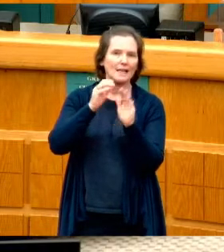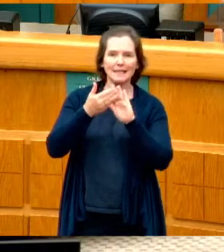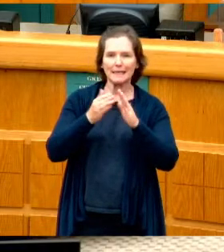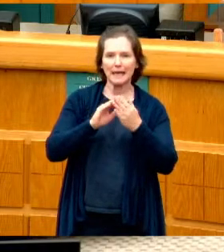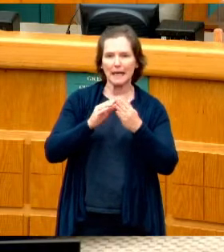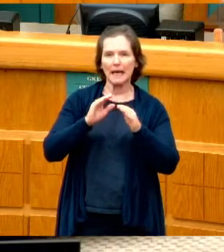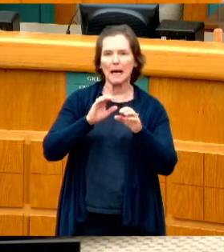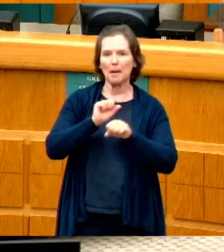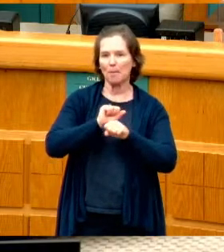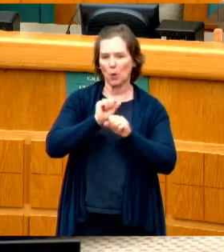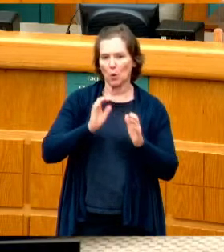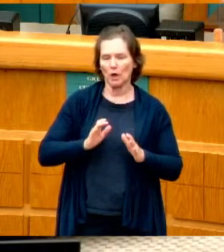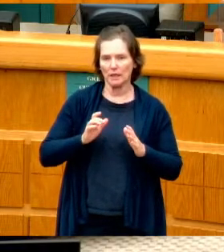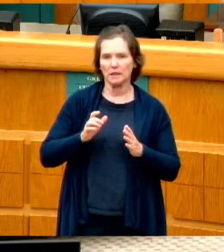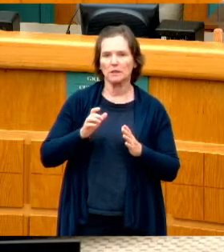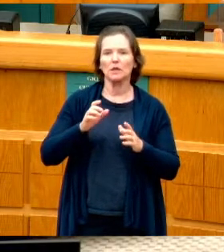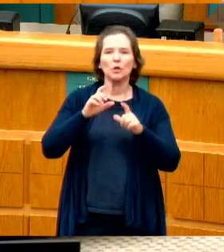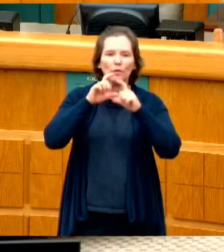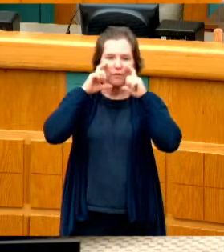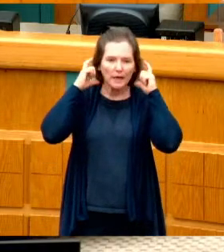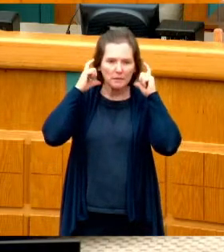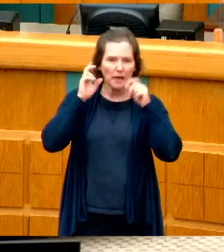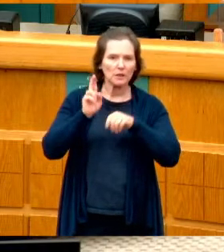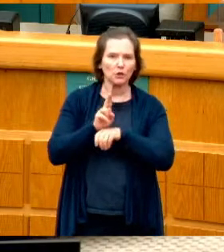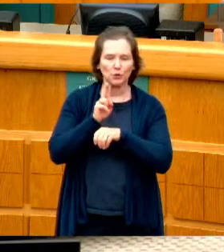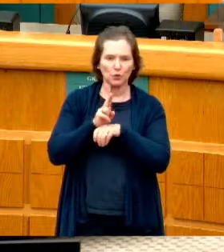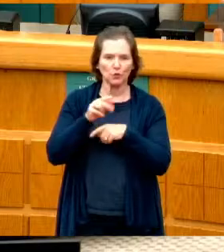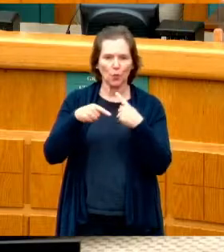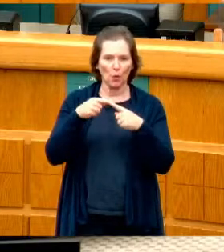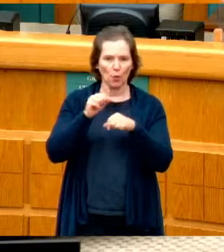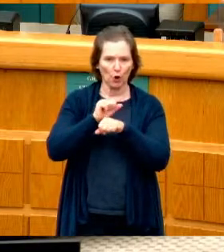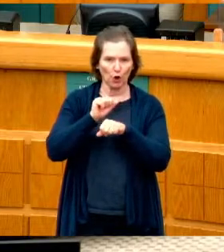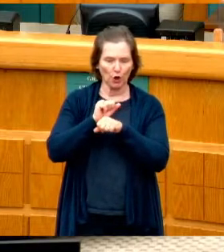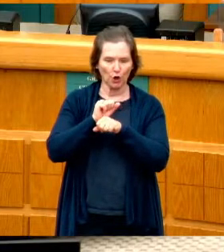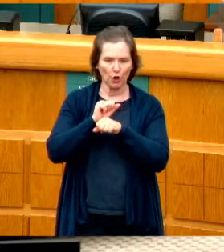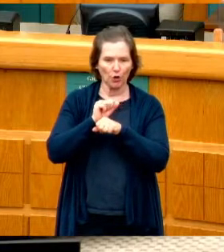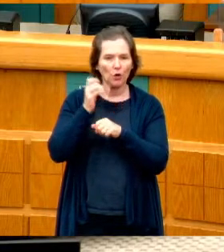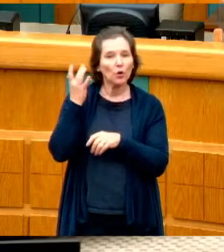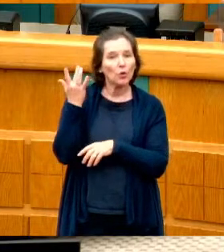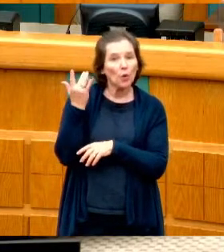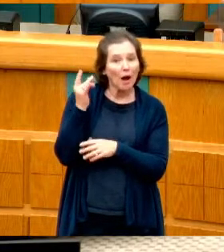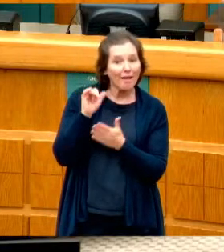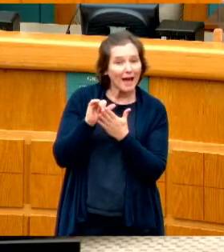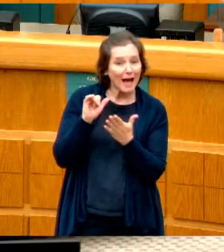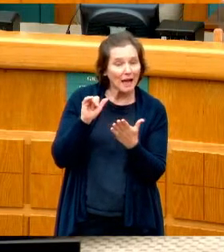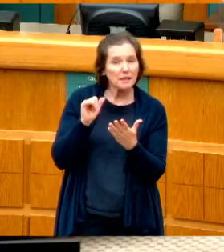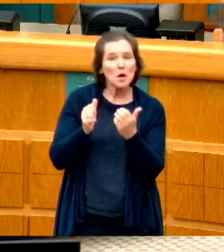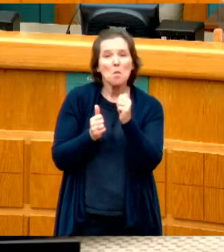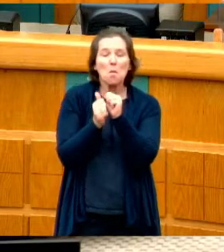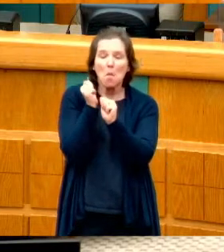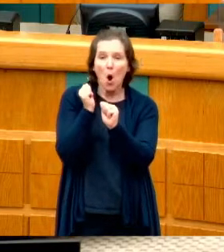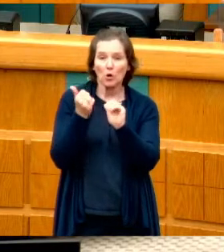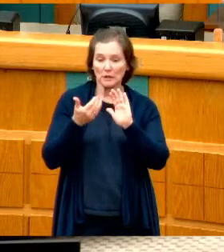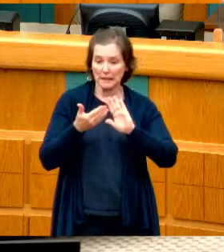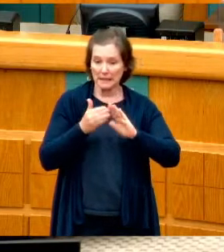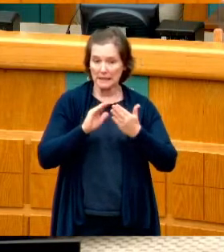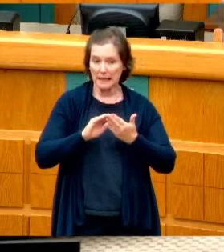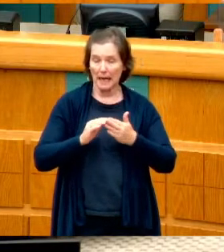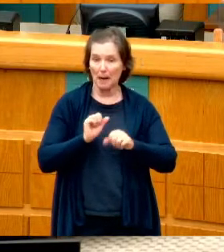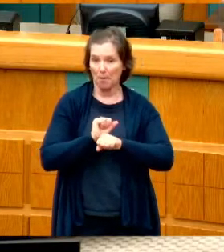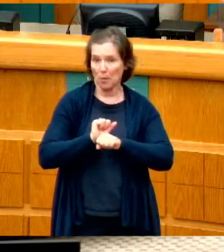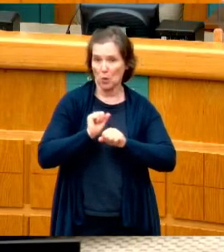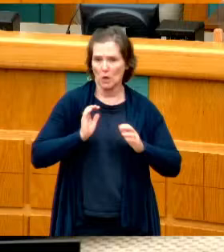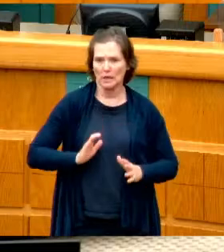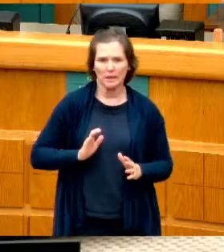that is many city employees have not had the opportunity, or they're not even eligible to receive the vaccine